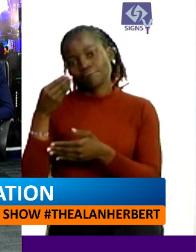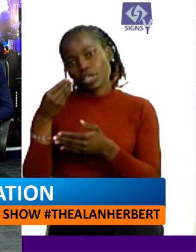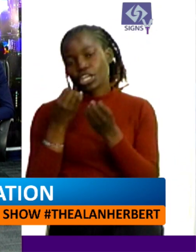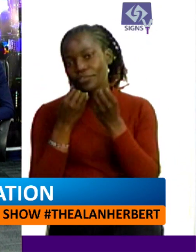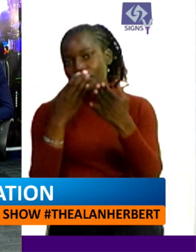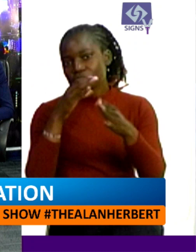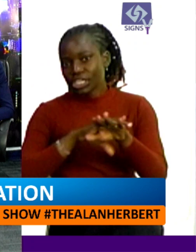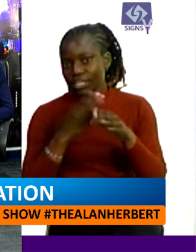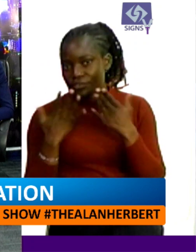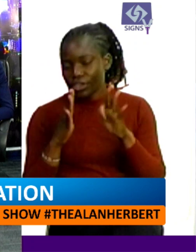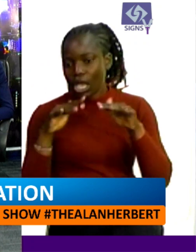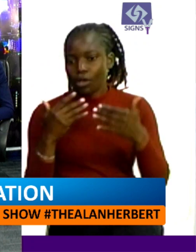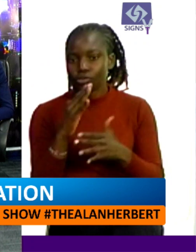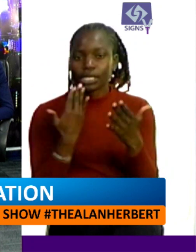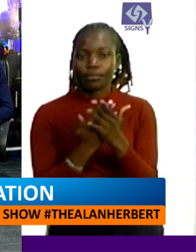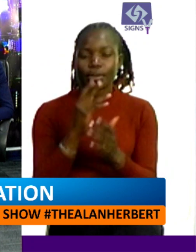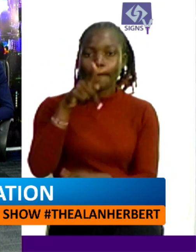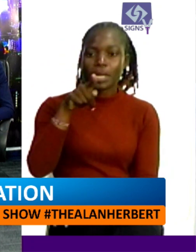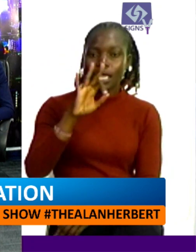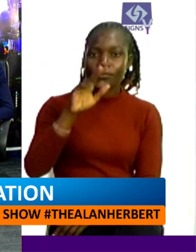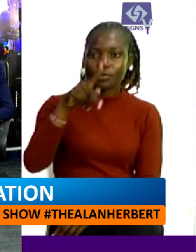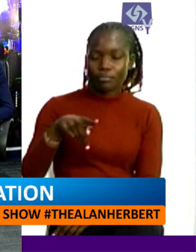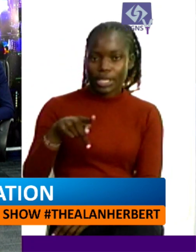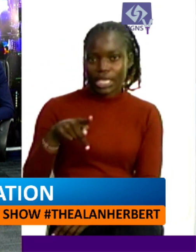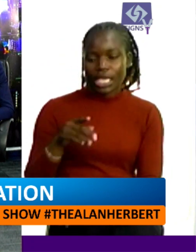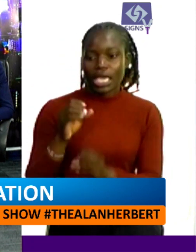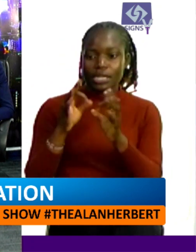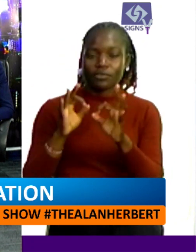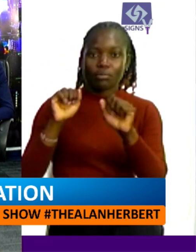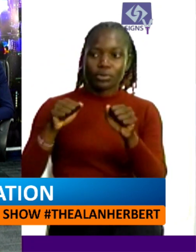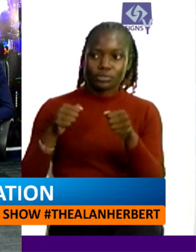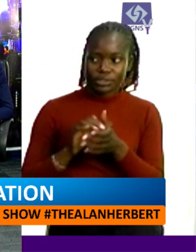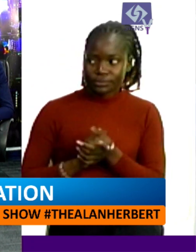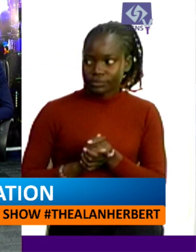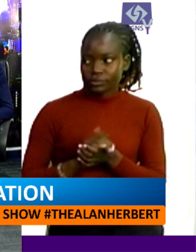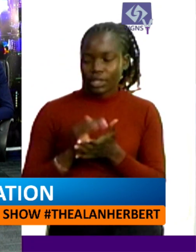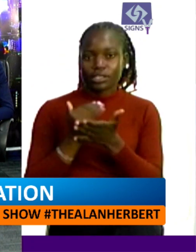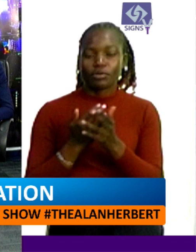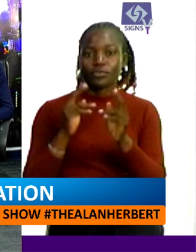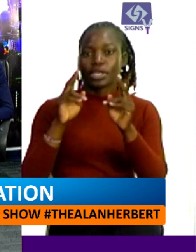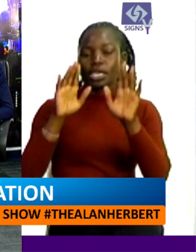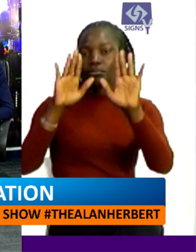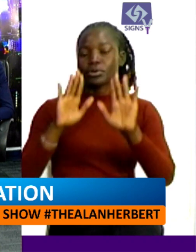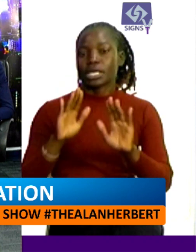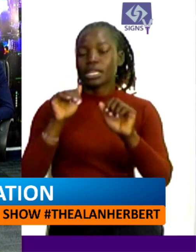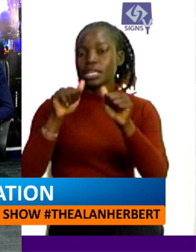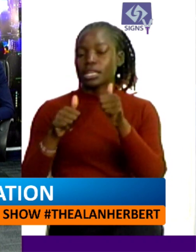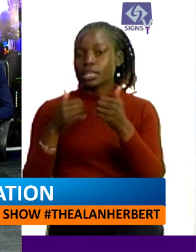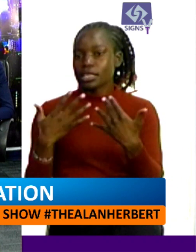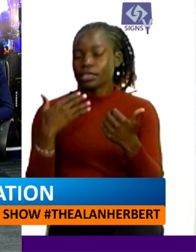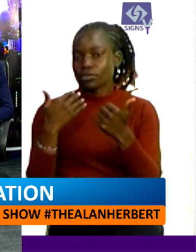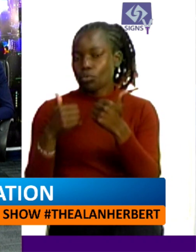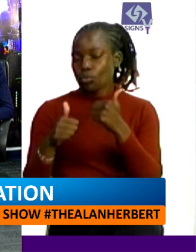how you can apply for the PFP. And just if I could take you through some of the key things that Bernice and Erick have